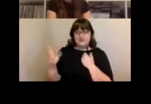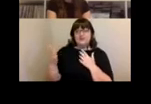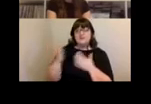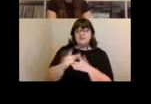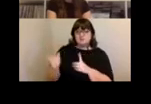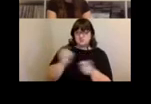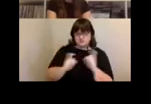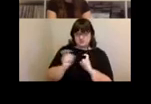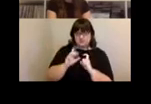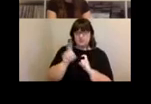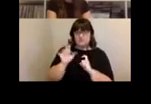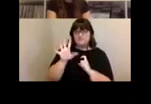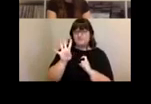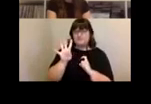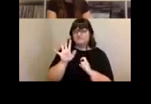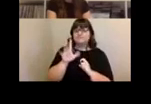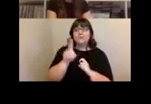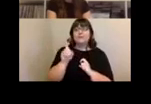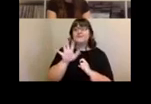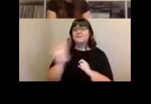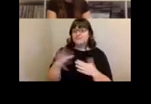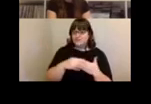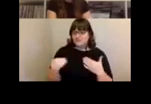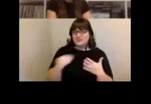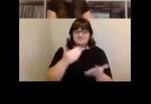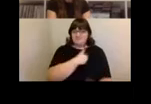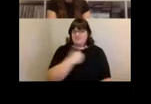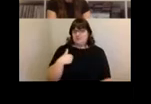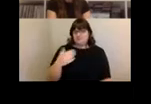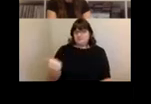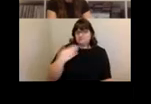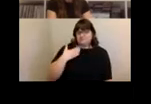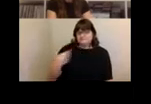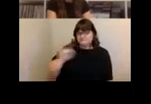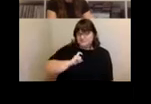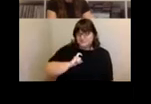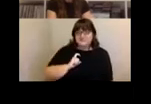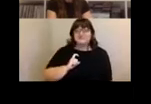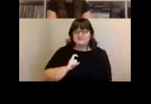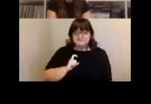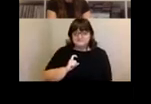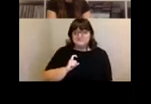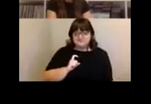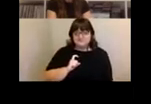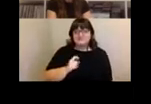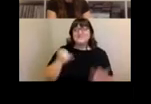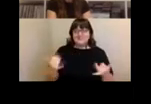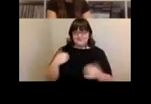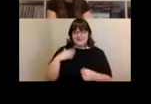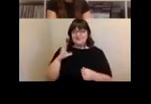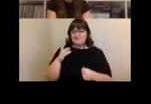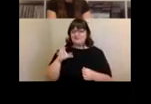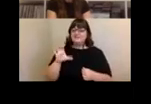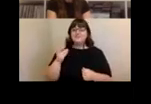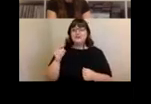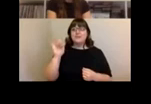$154, and that's just members sending us money for now that we have charitable tax status, we can